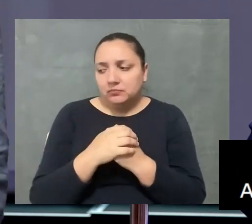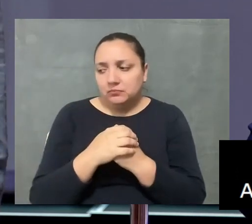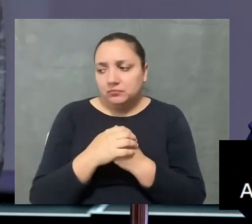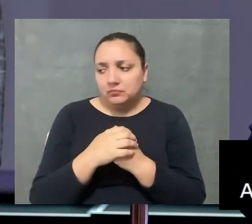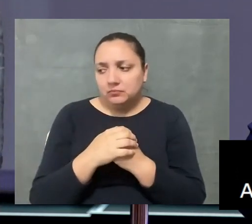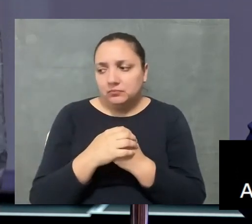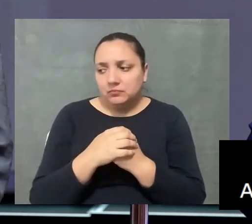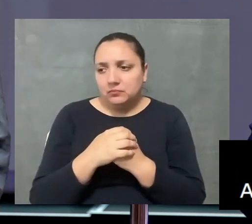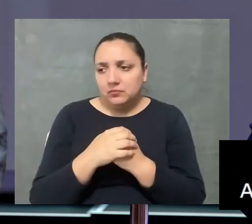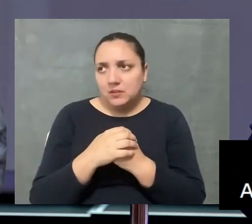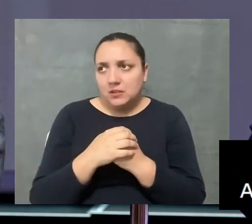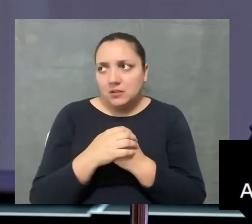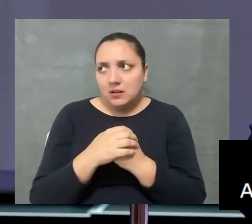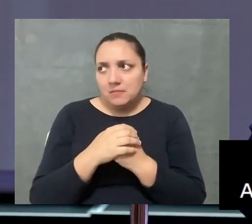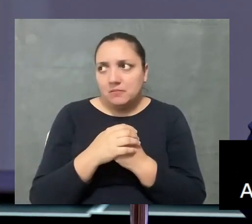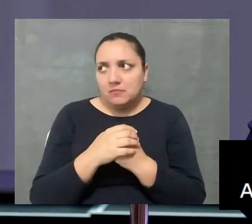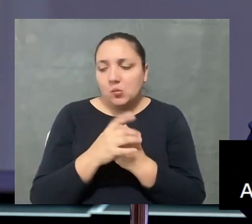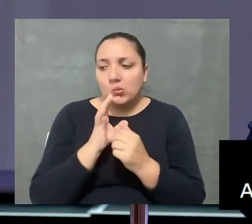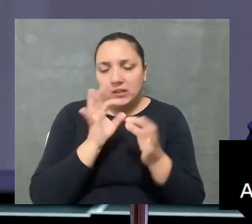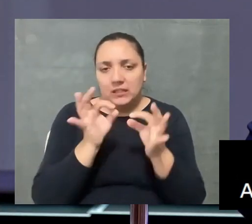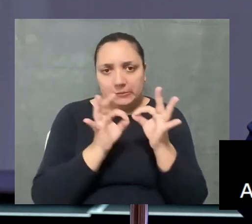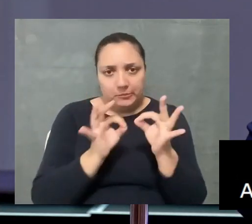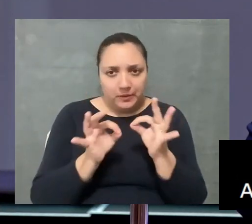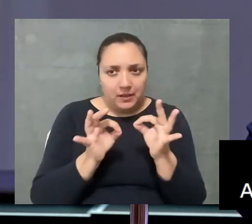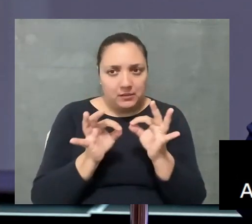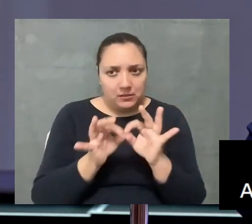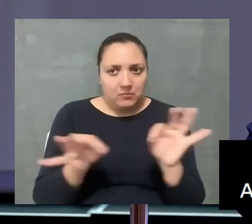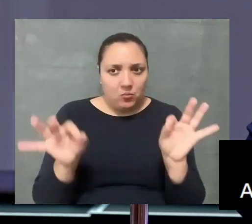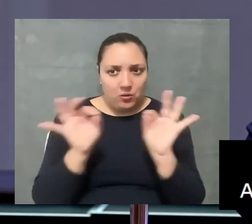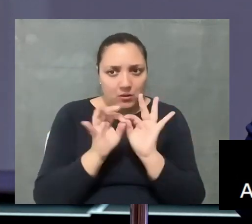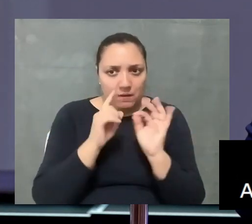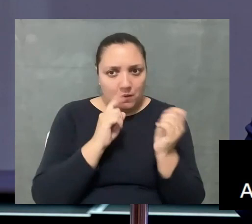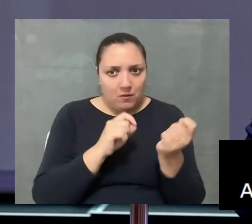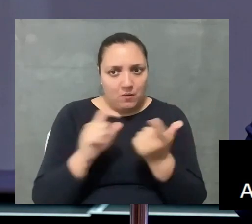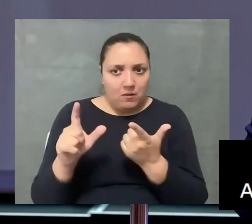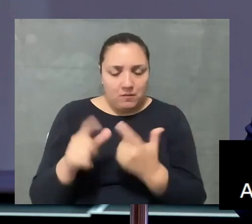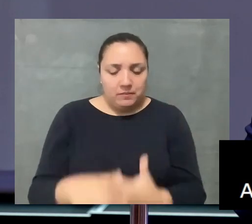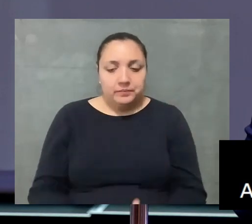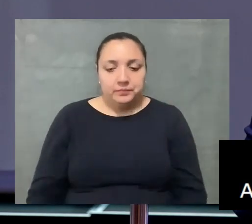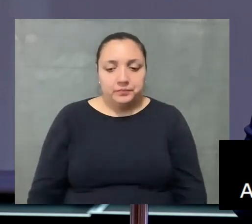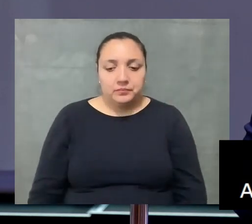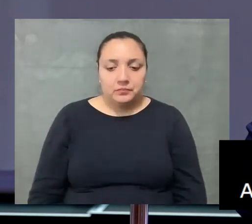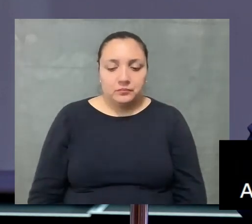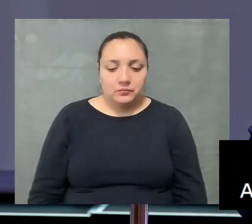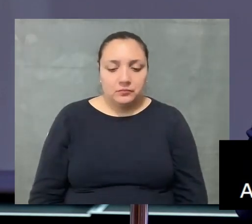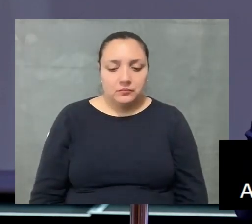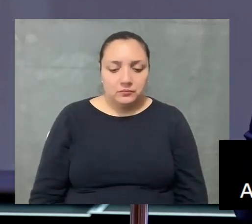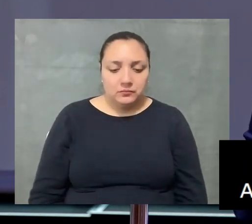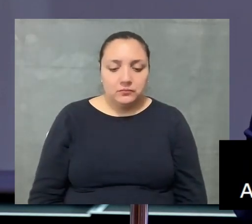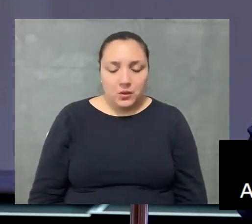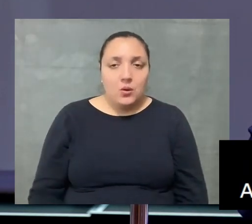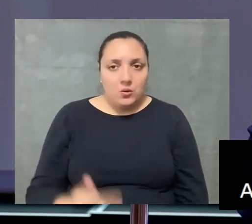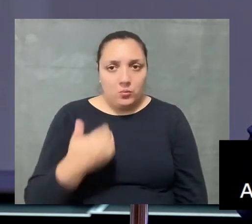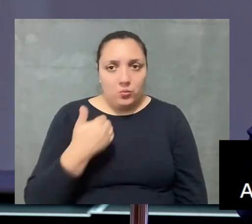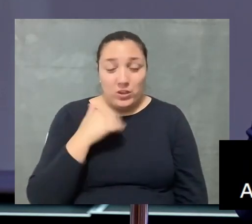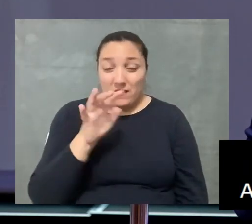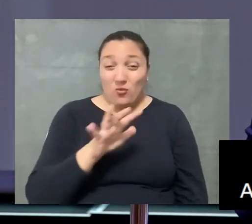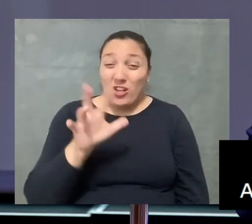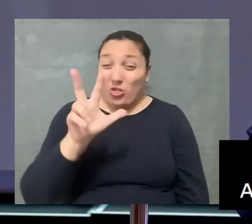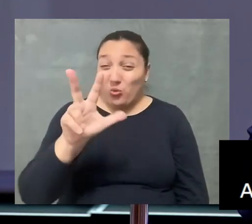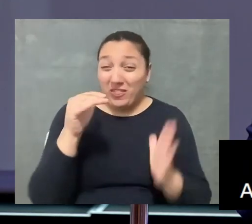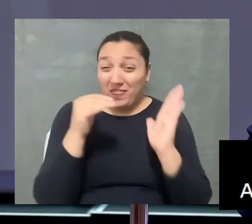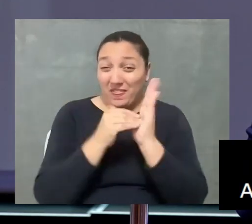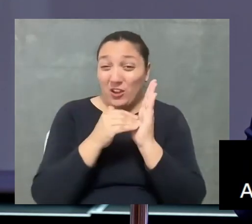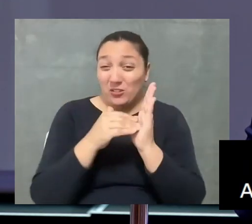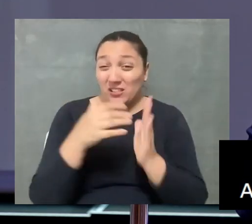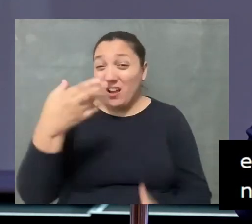really important for a lot of people, is that we have around 3,000 hotspots. That's